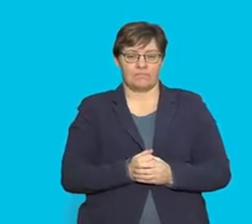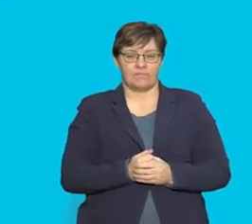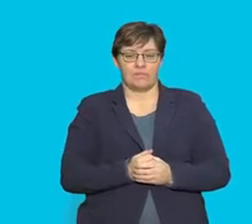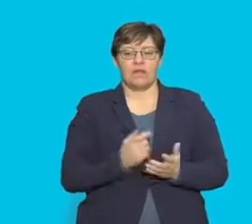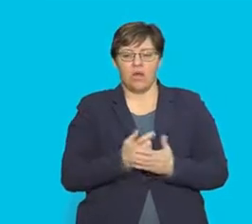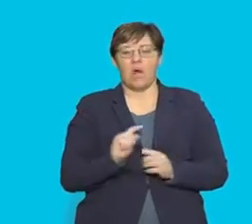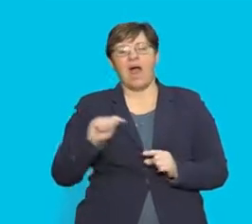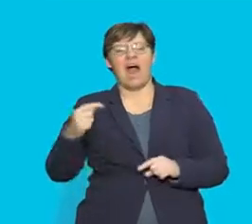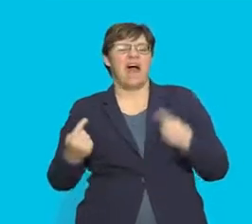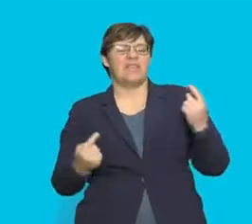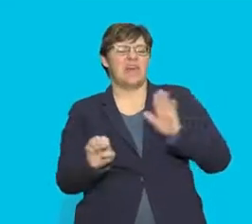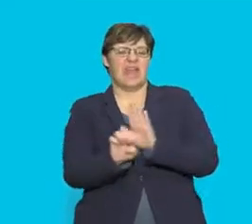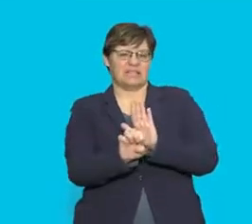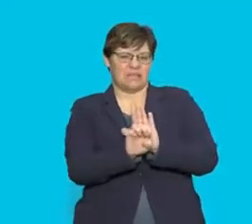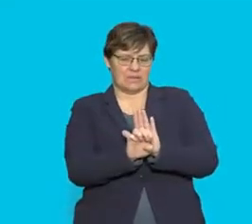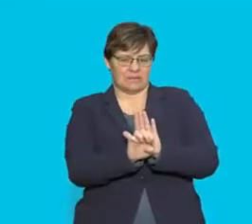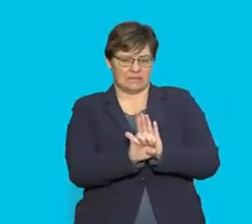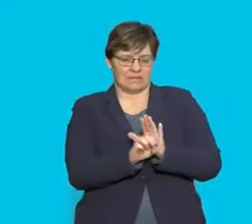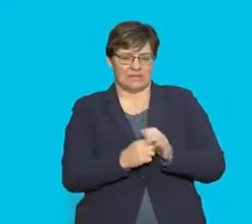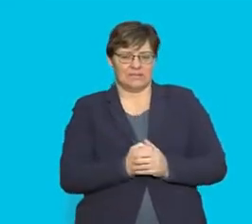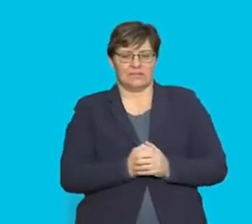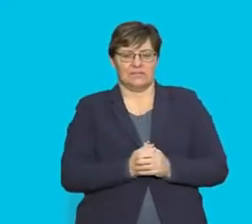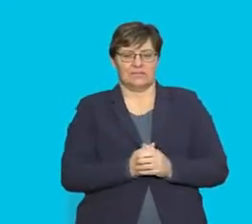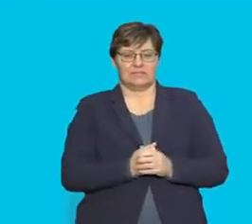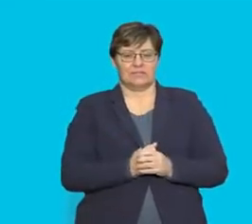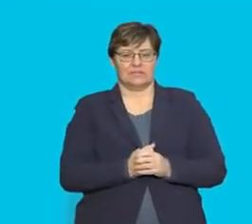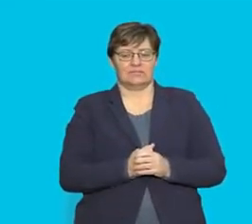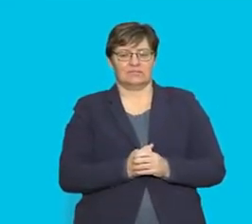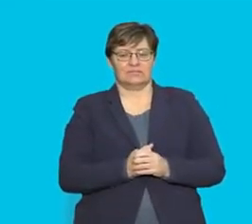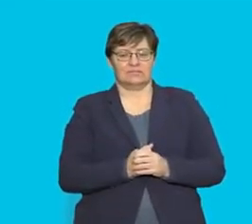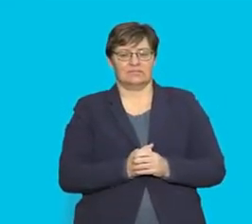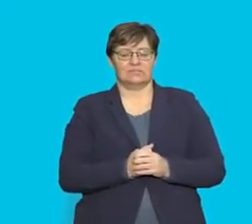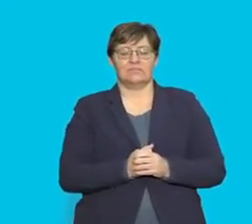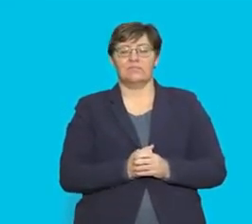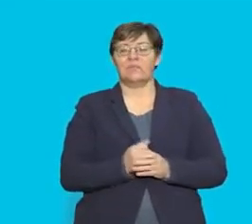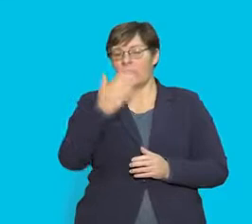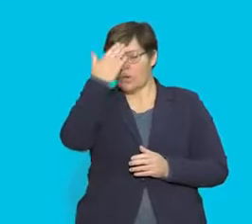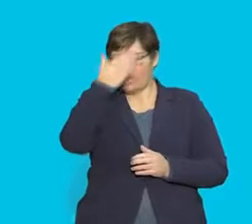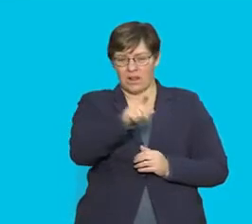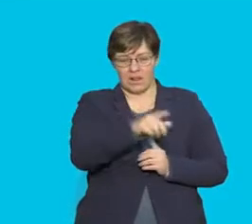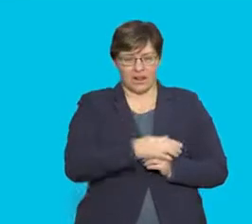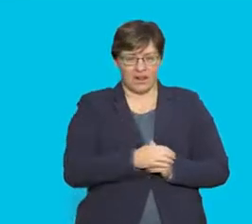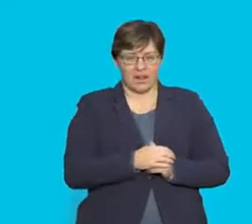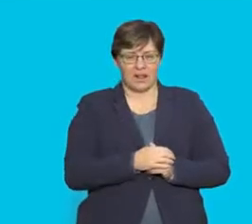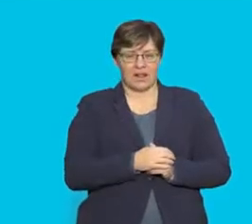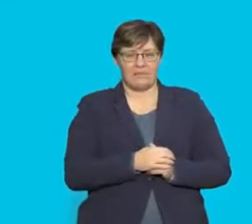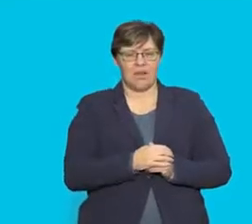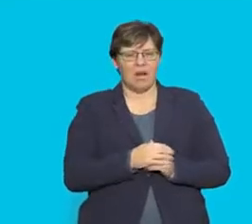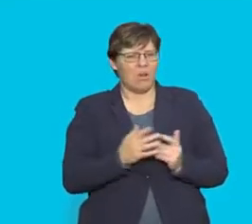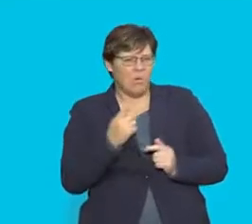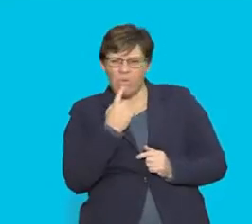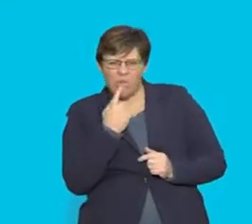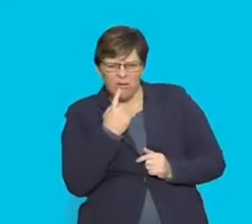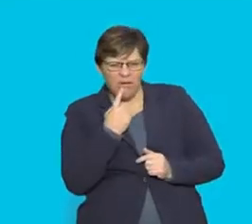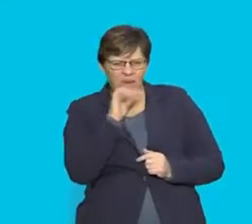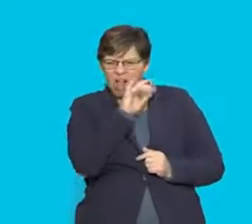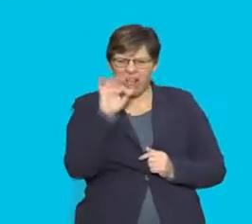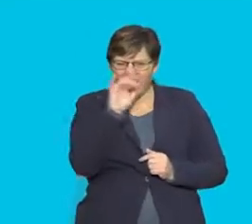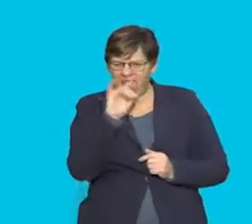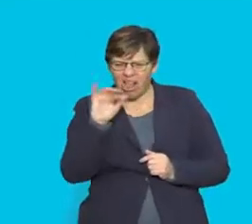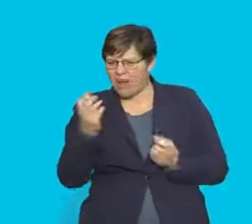throw in other examples of what we are talking about with the deductive reasoning. And I know that this might be a lot of letters